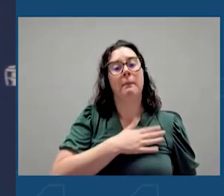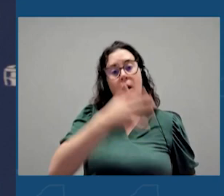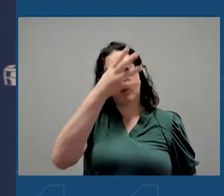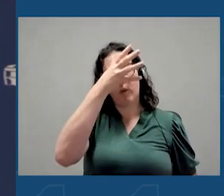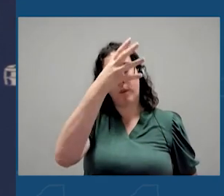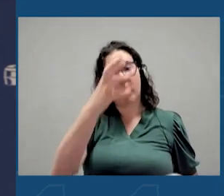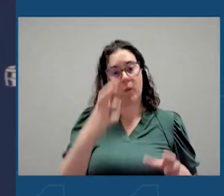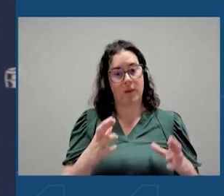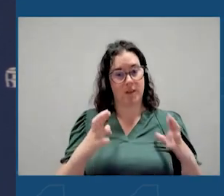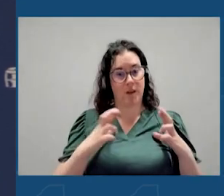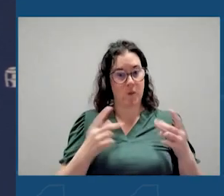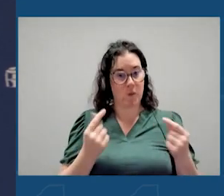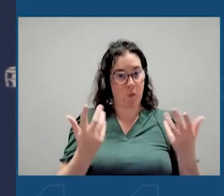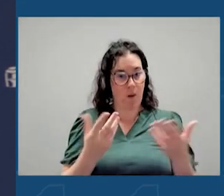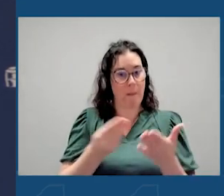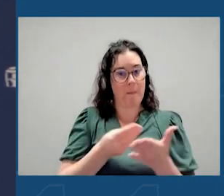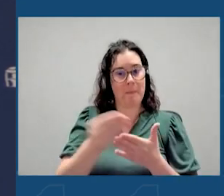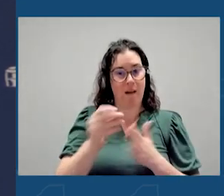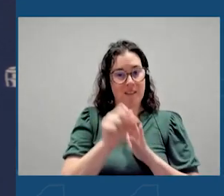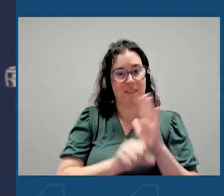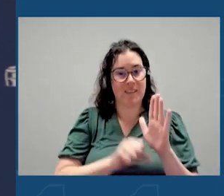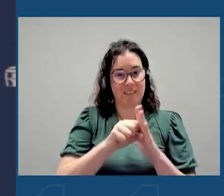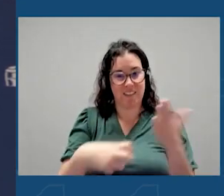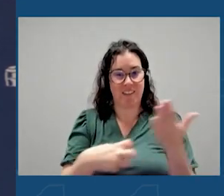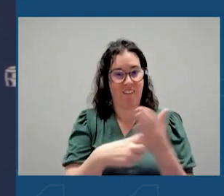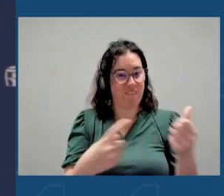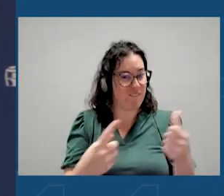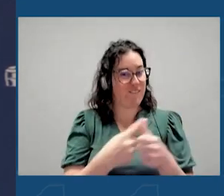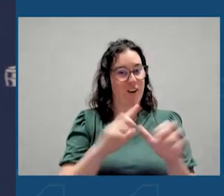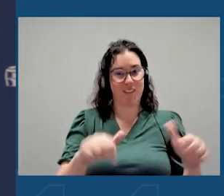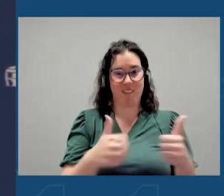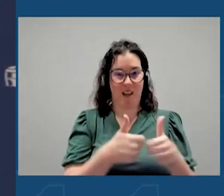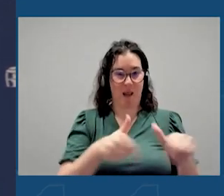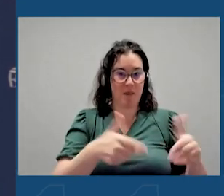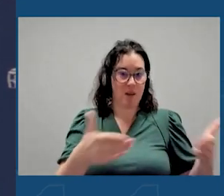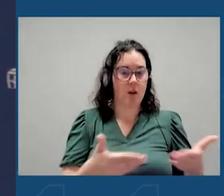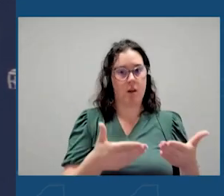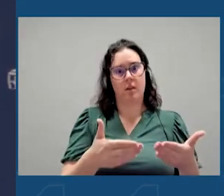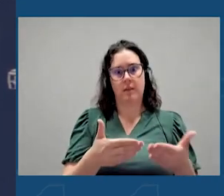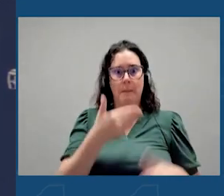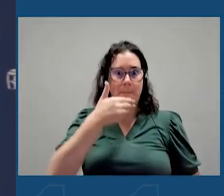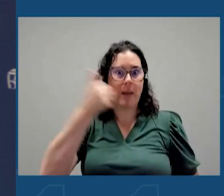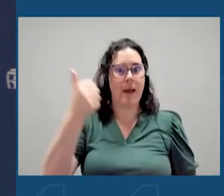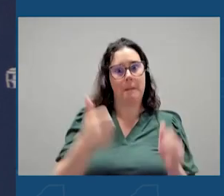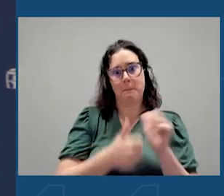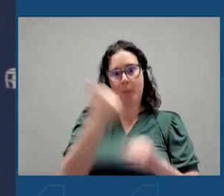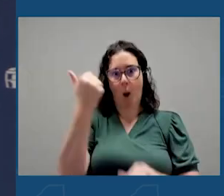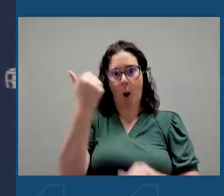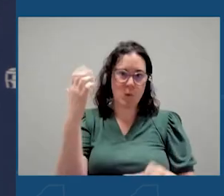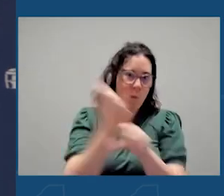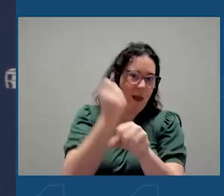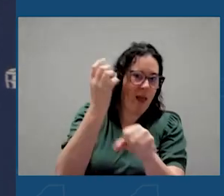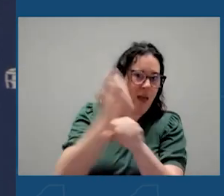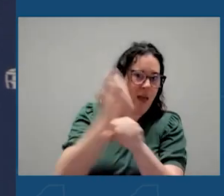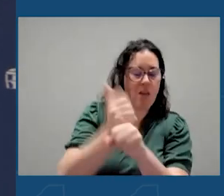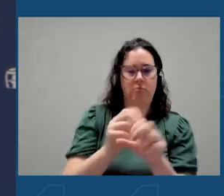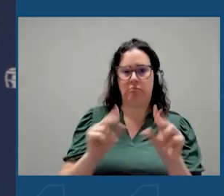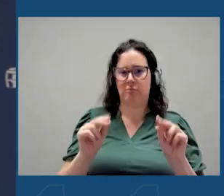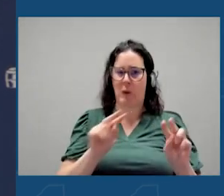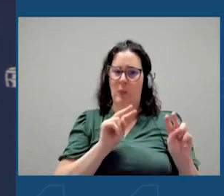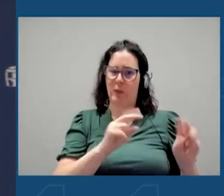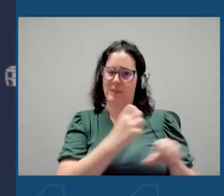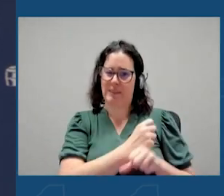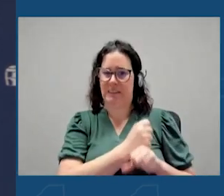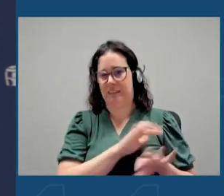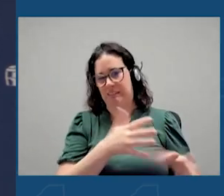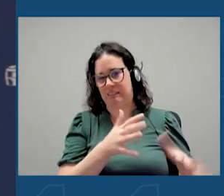chipped in and bought him season tickets for that very first game here. Now, it wasn't one of their winningest seasons. You can check the facts on that. But